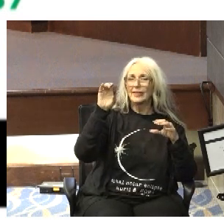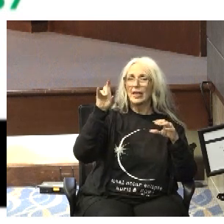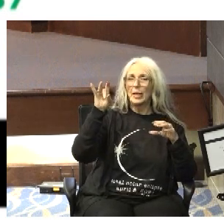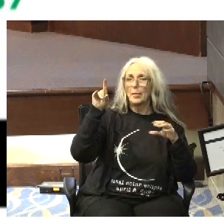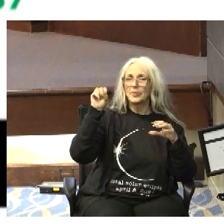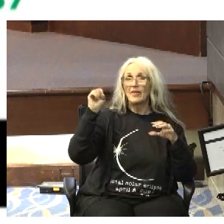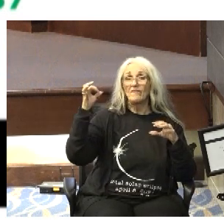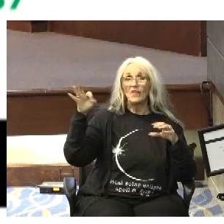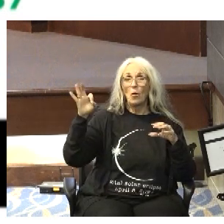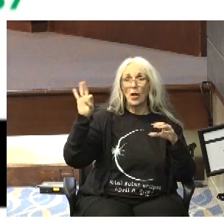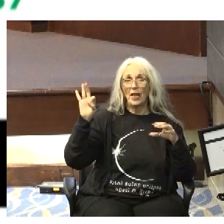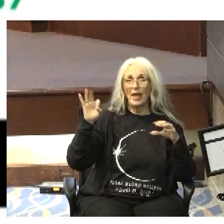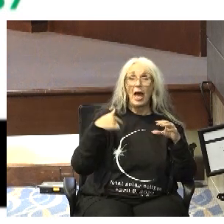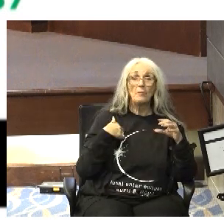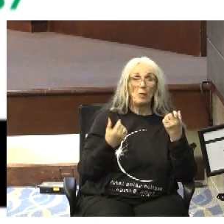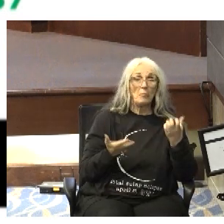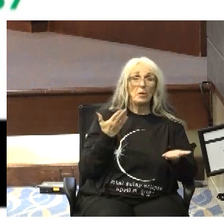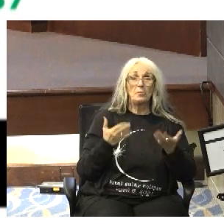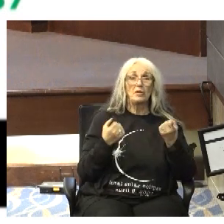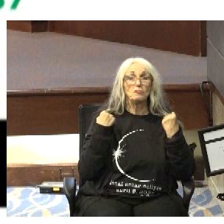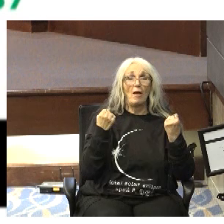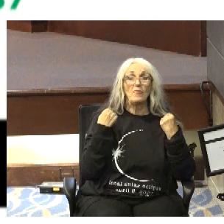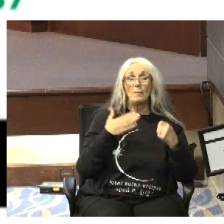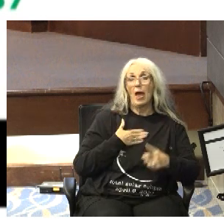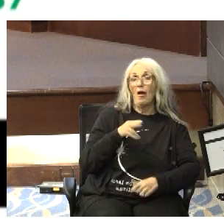solar eclipse in Florida.